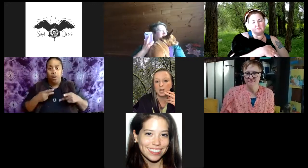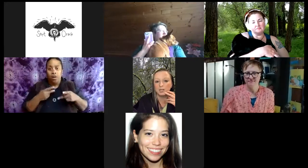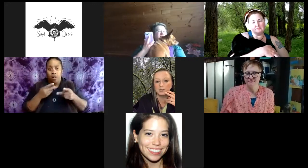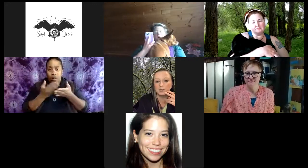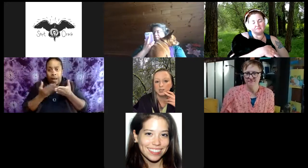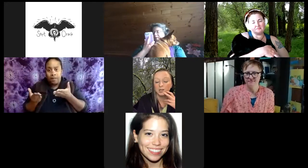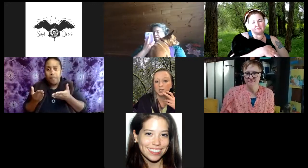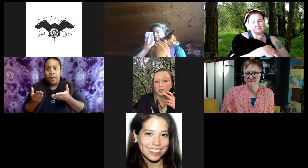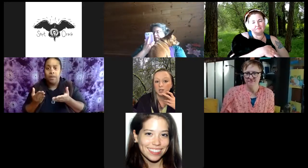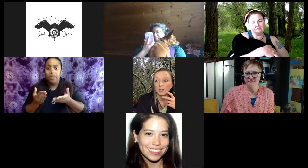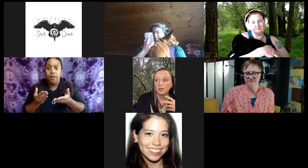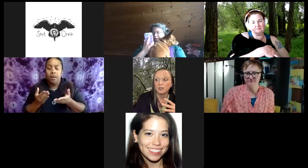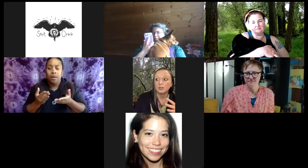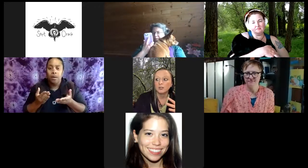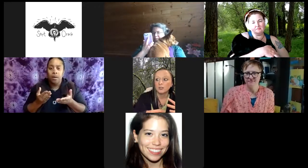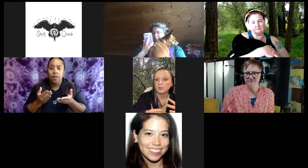because